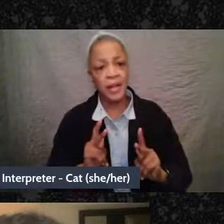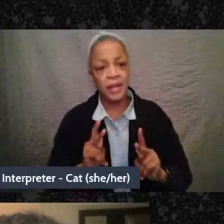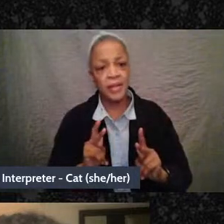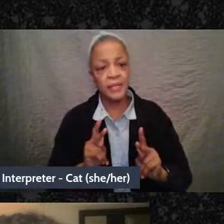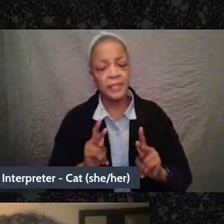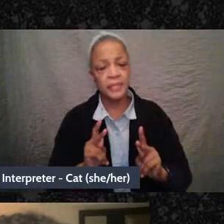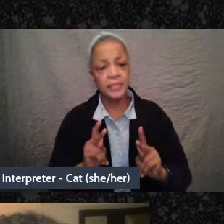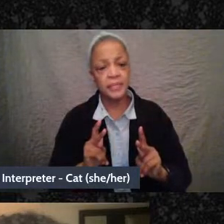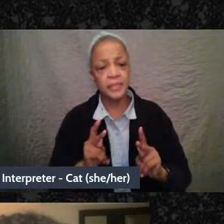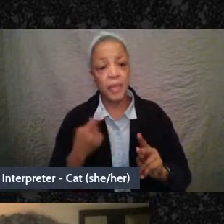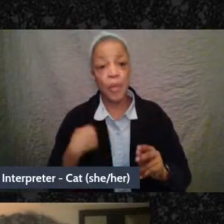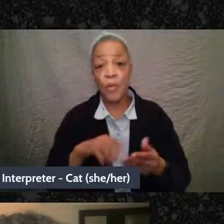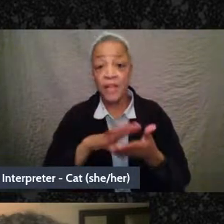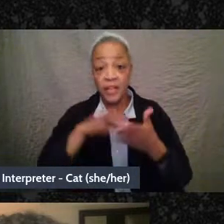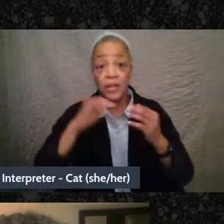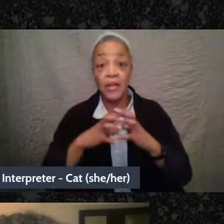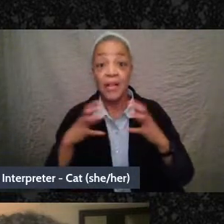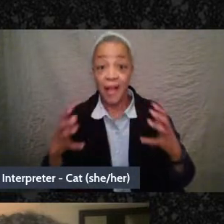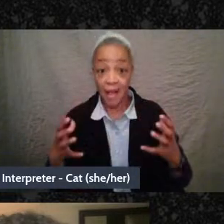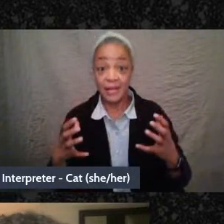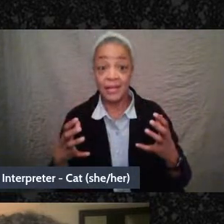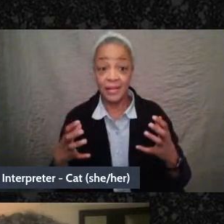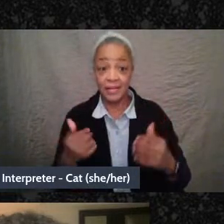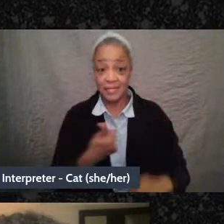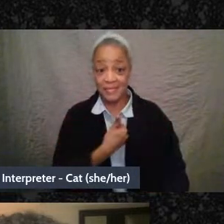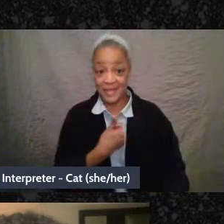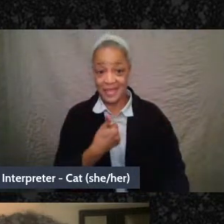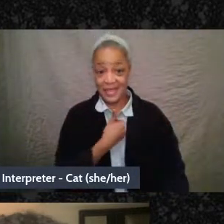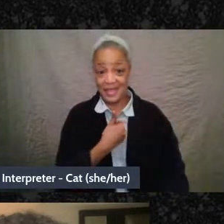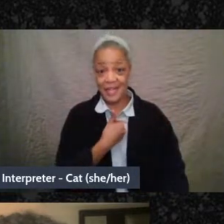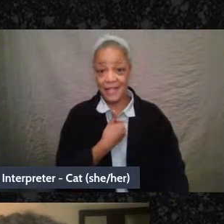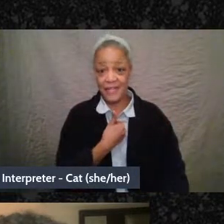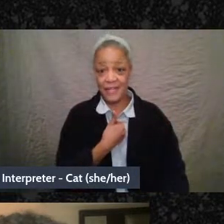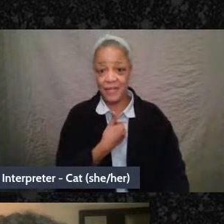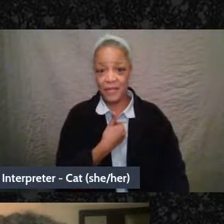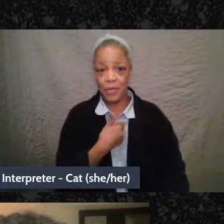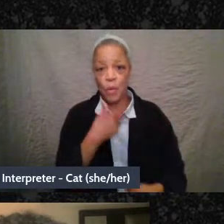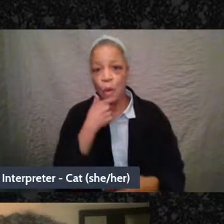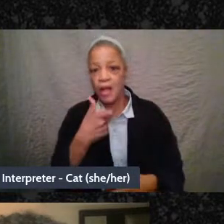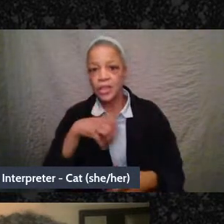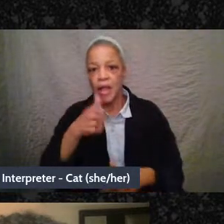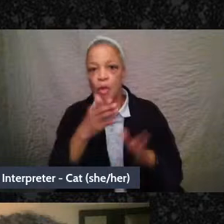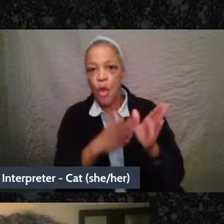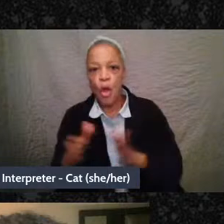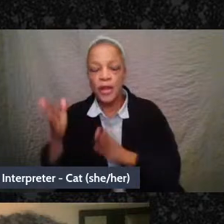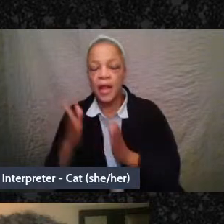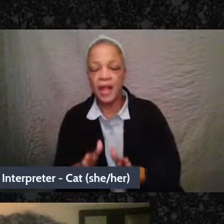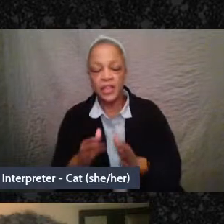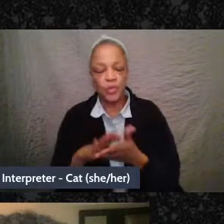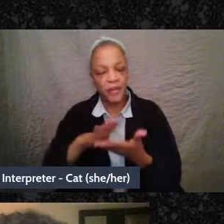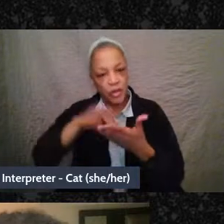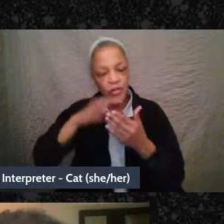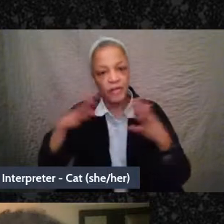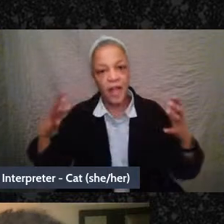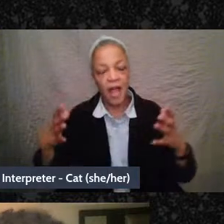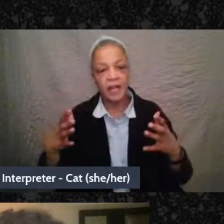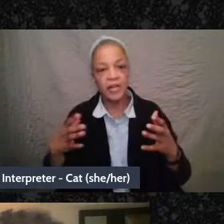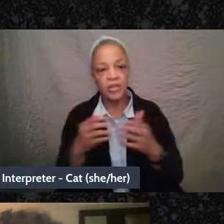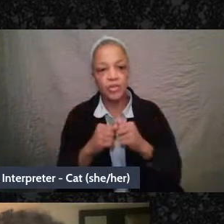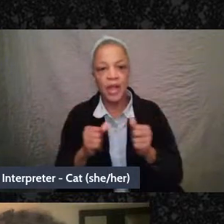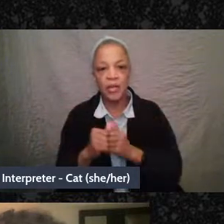And we've learned a lot. I mean, at least I can say myself, and watching other organizers try to engage in progressive DA